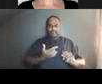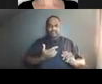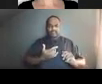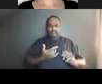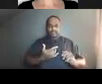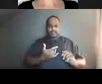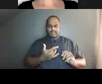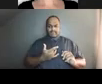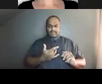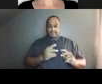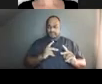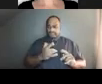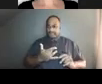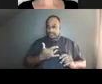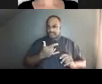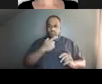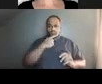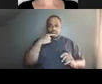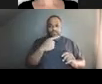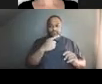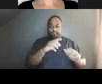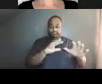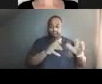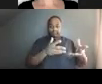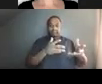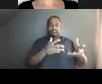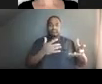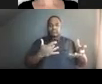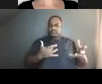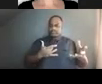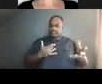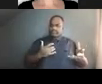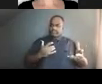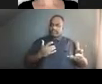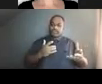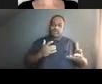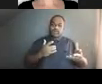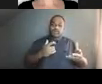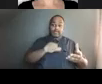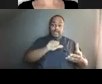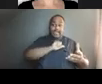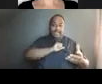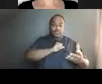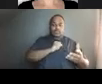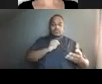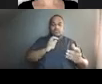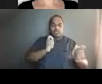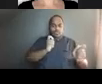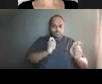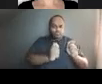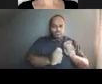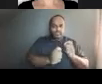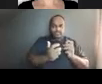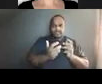people people in Russian society is changing. Not only the attitude, but